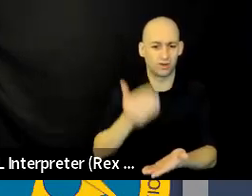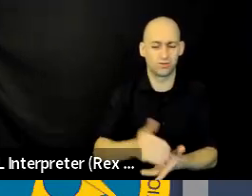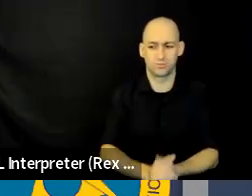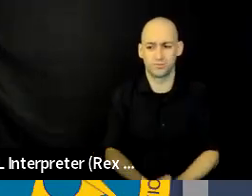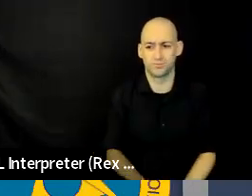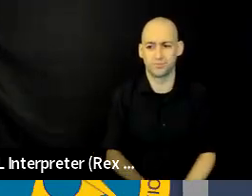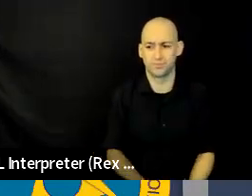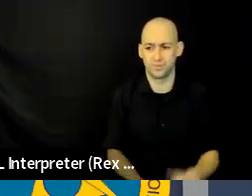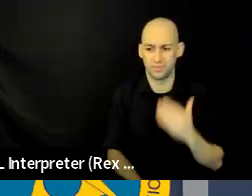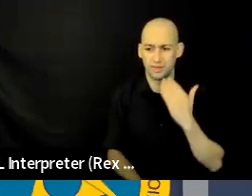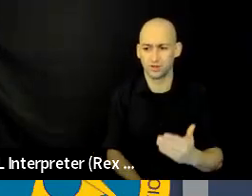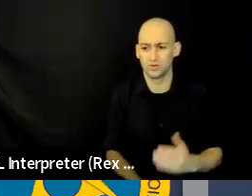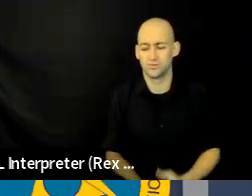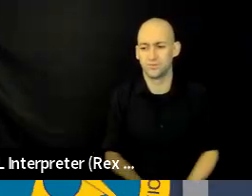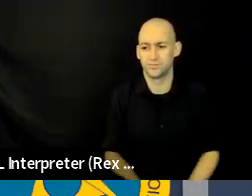Thank you.